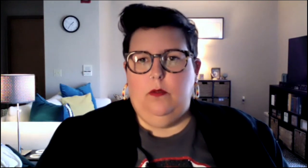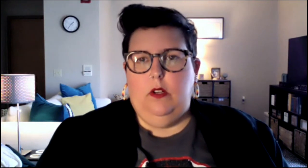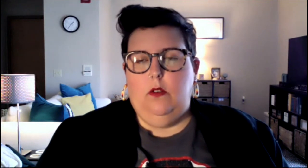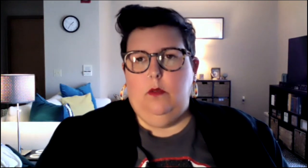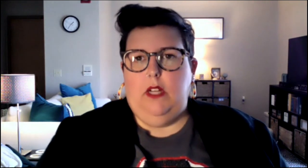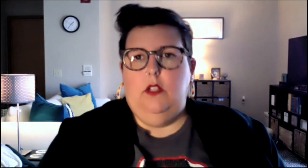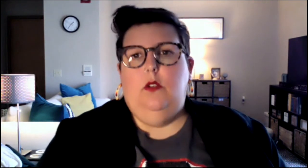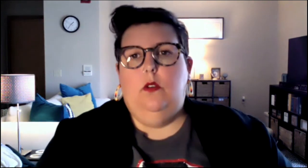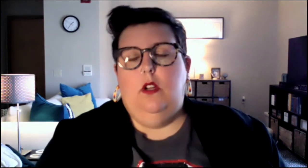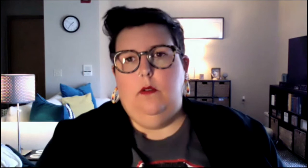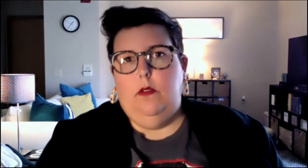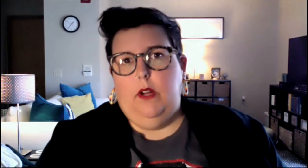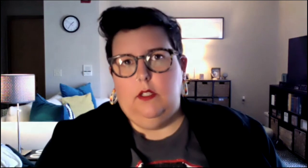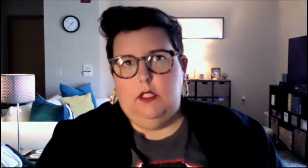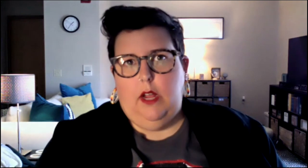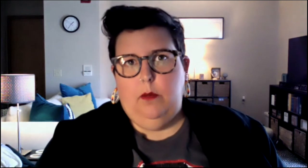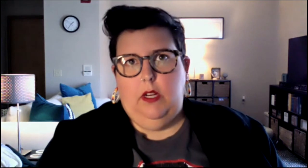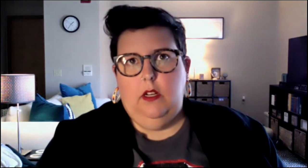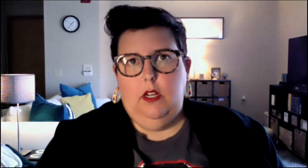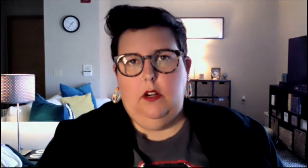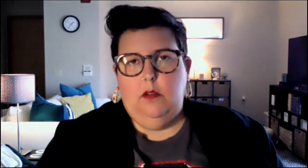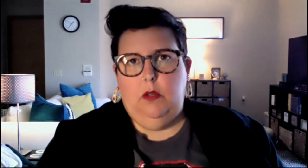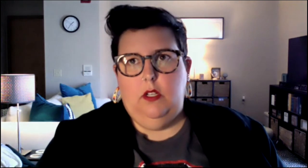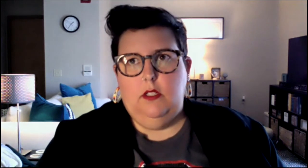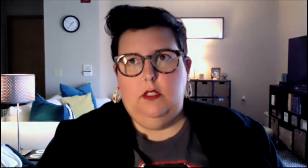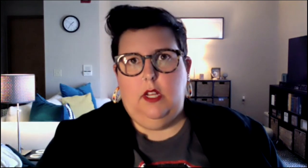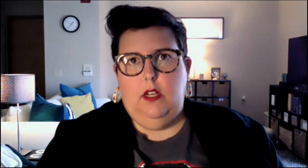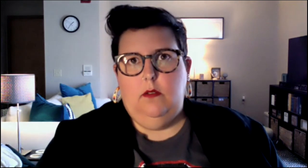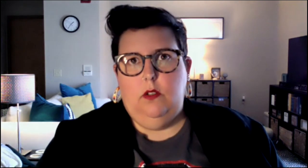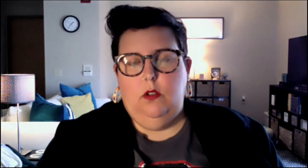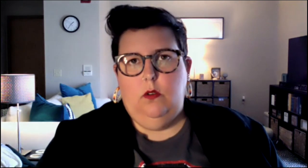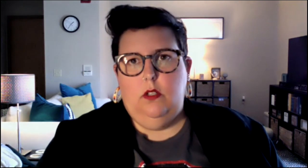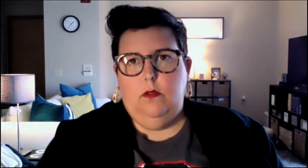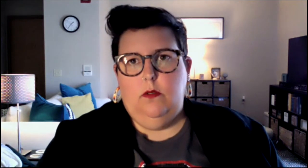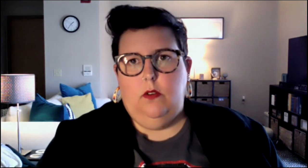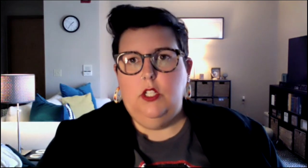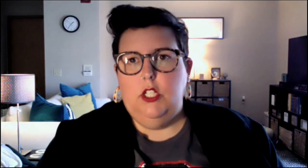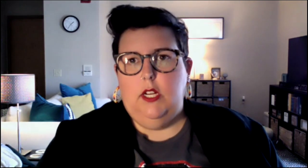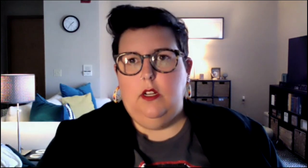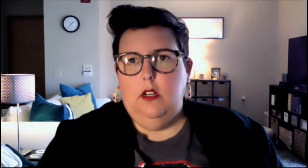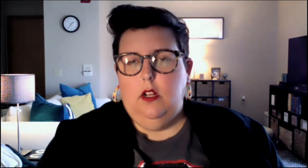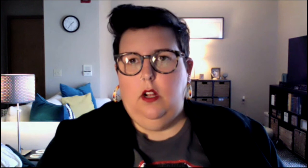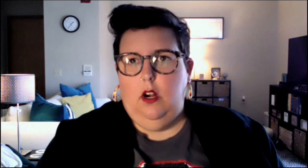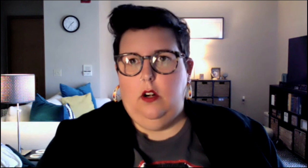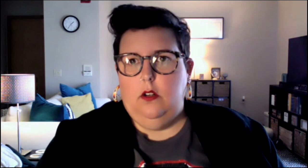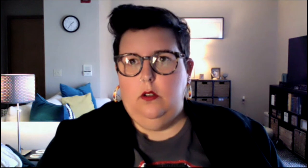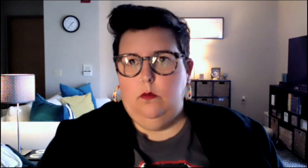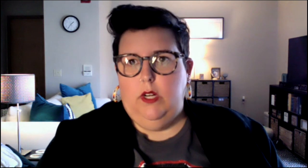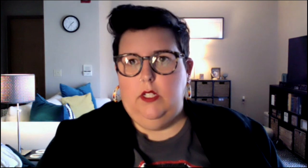of, you know, the magnitude of the violence that's happening in our communities, is that if you don't differentiate